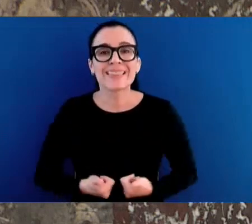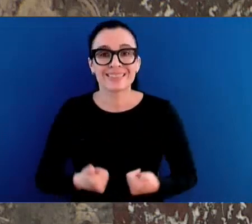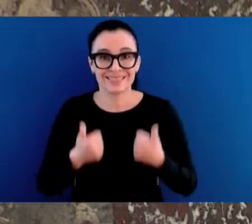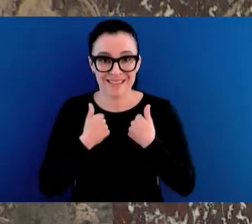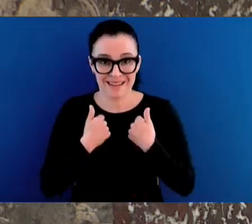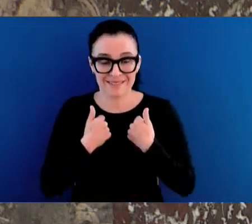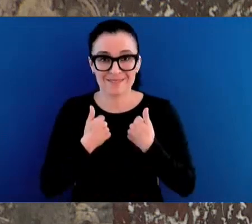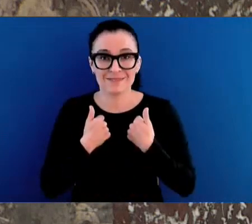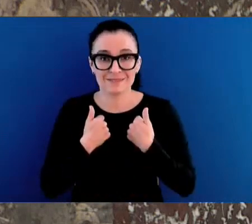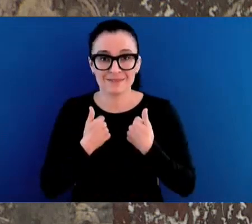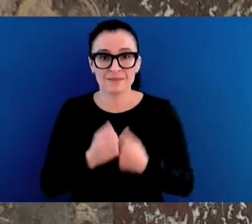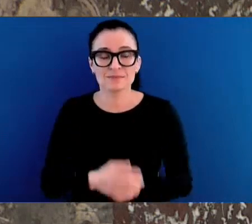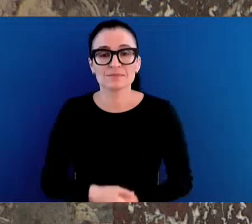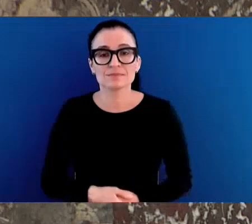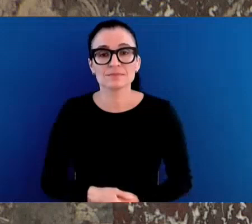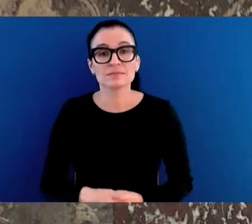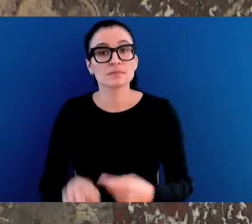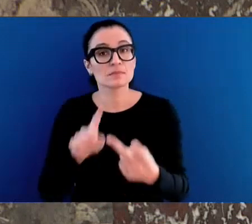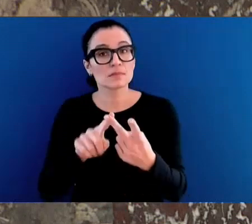communities. Sydney's death